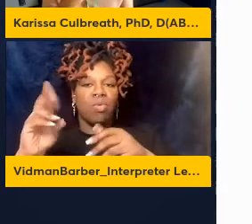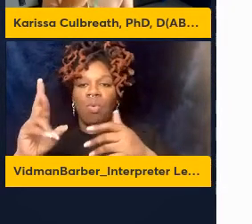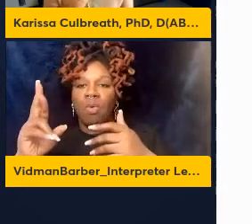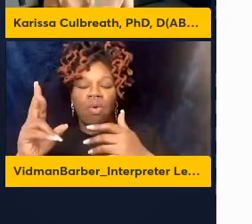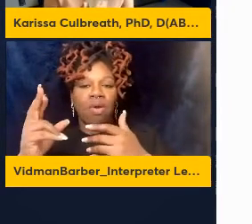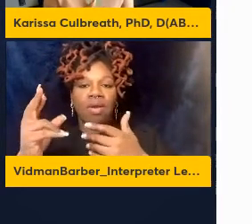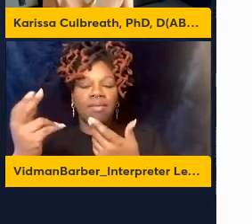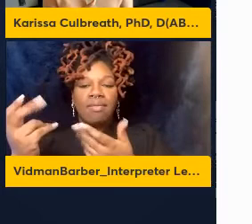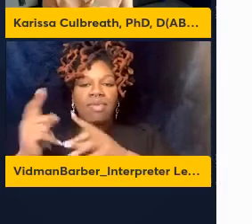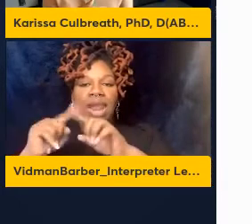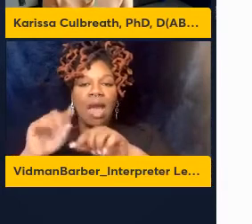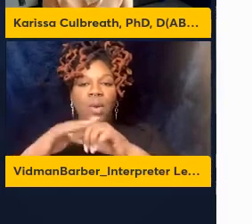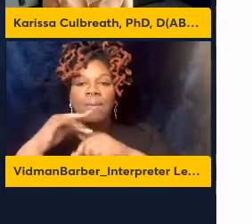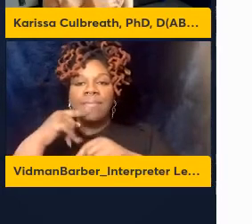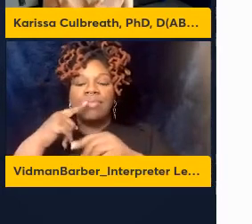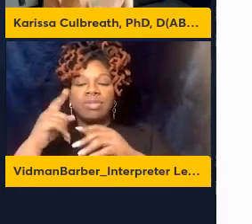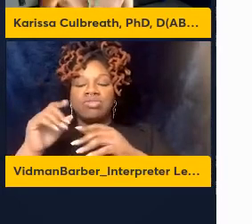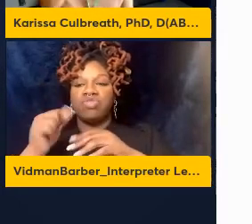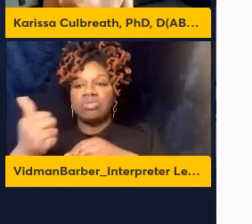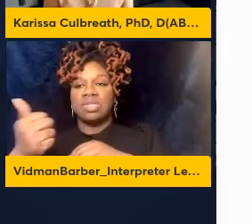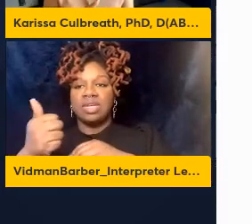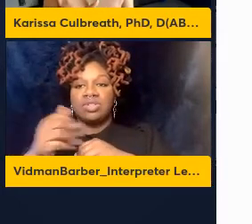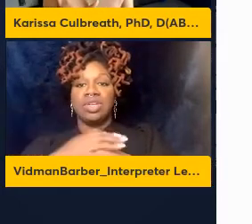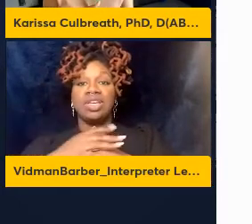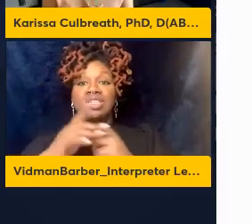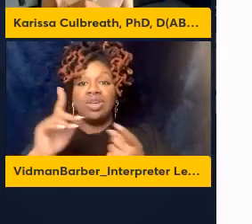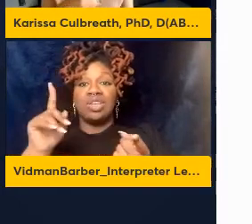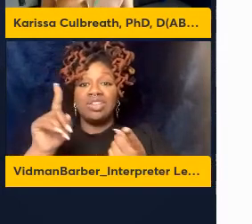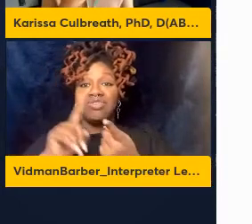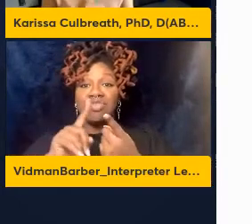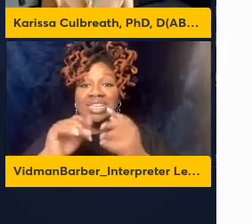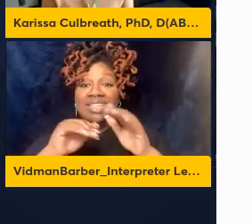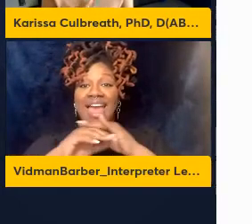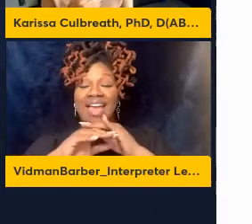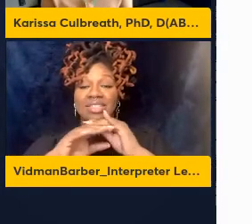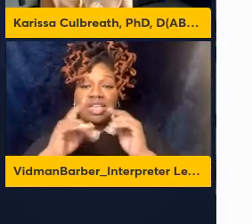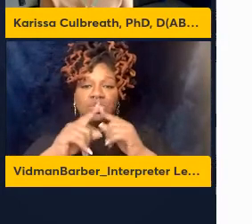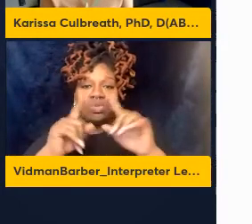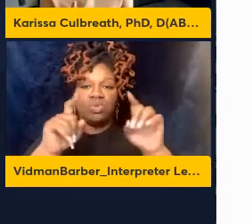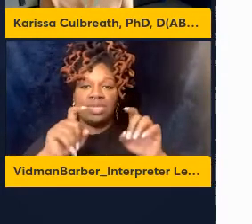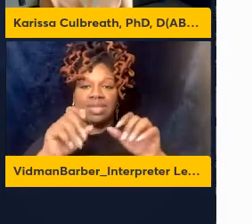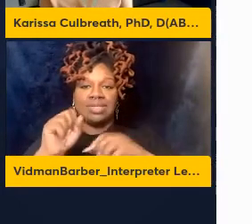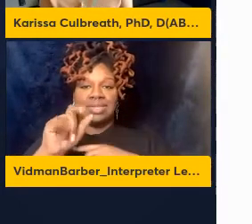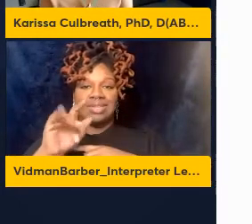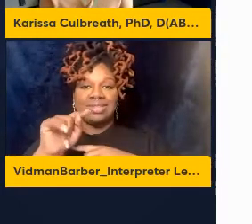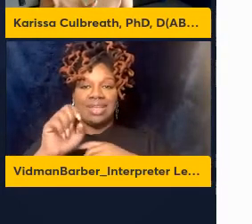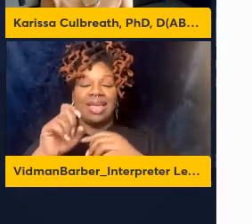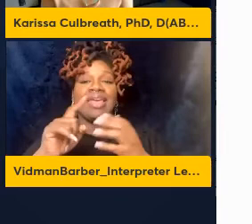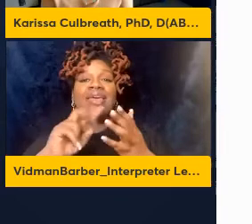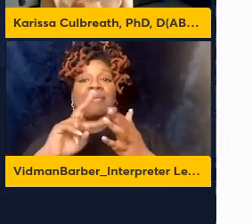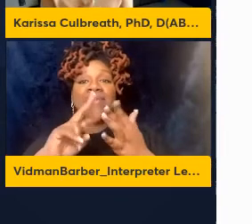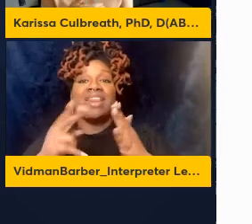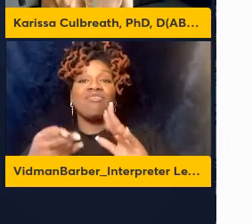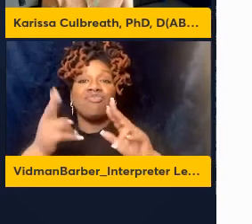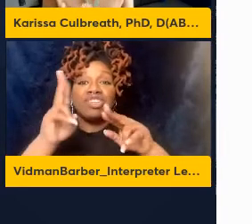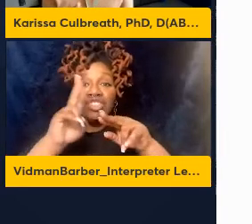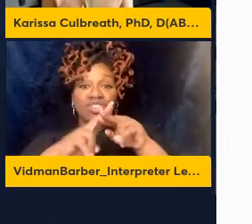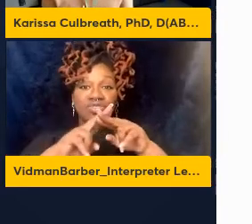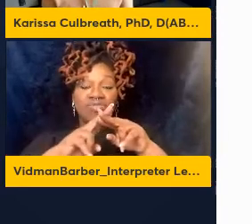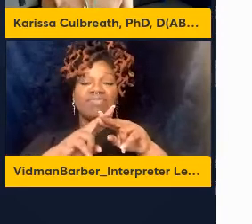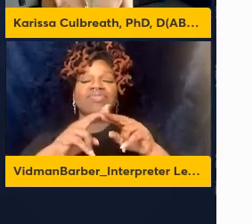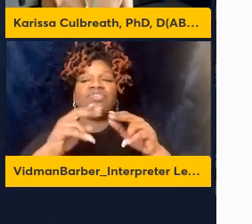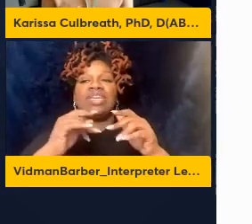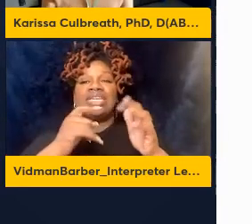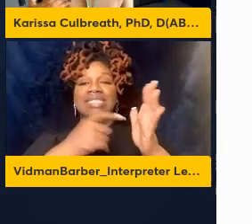this decreased access to testing sites resulted in increased demand for testing in communities